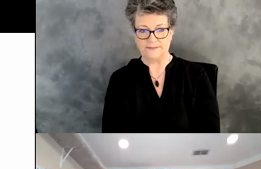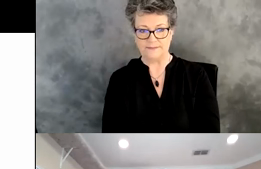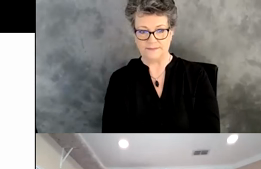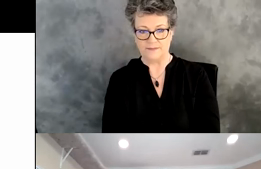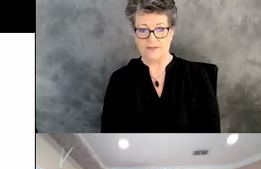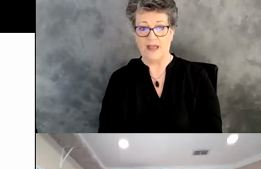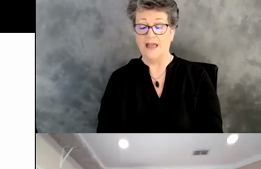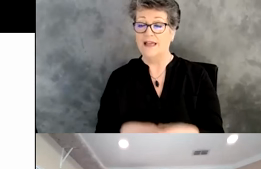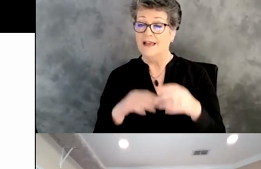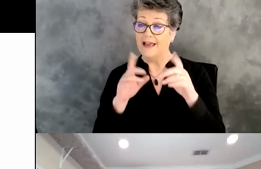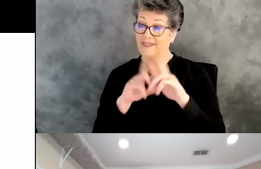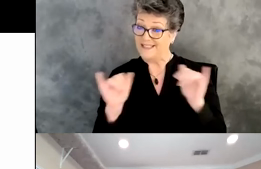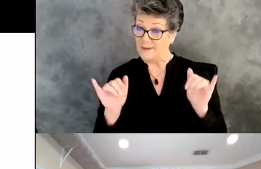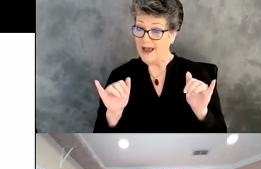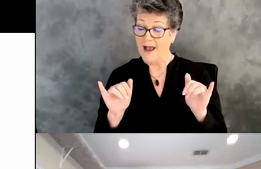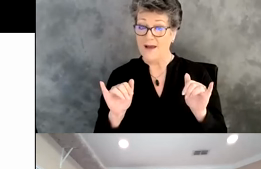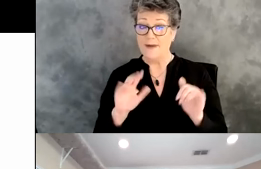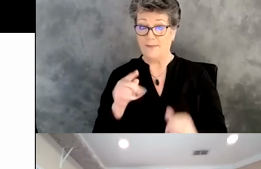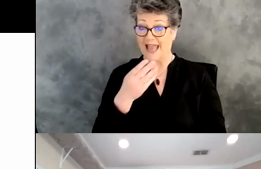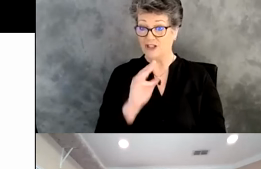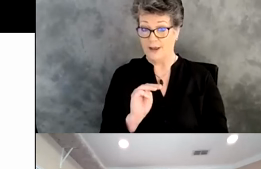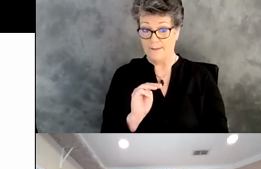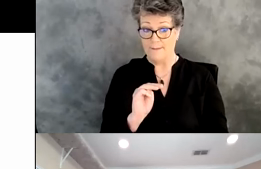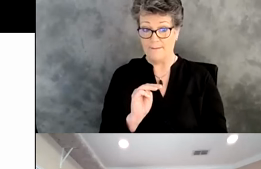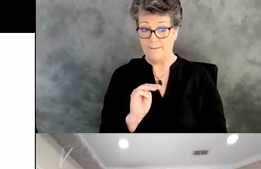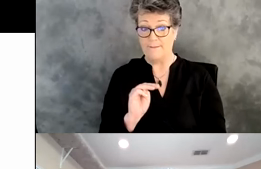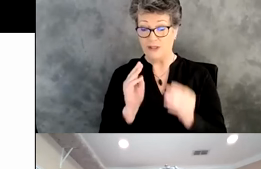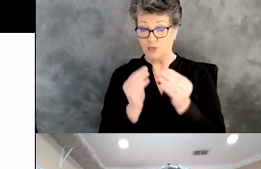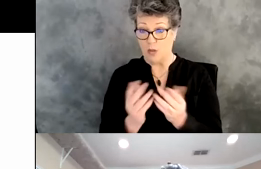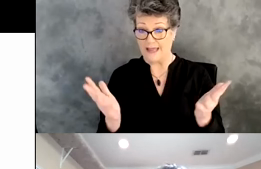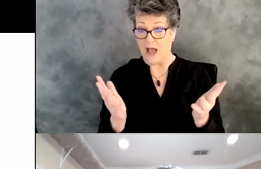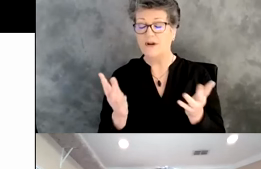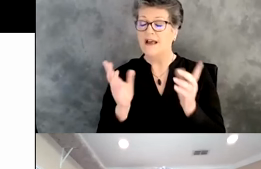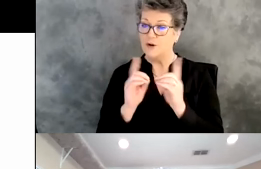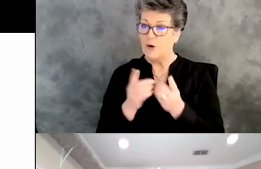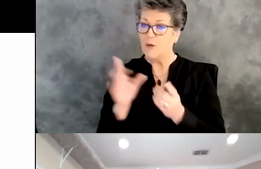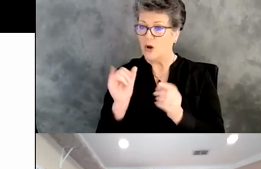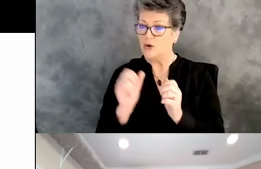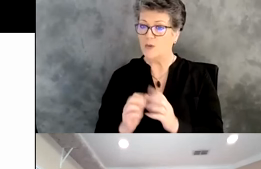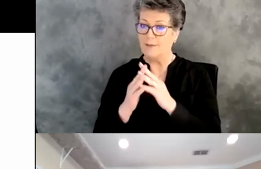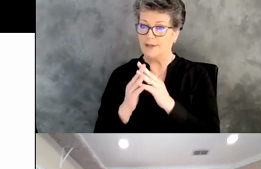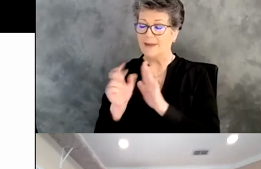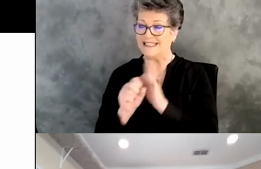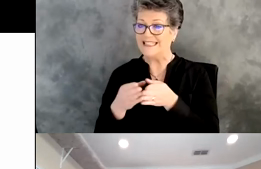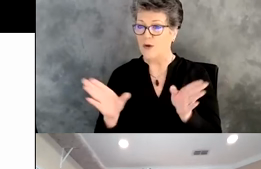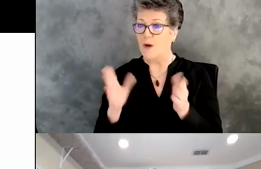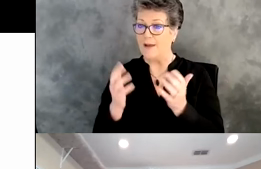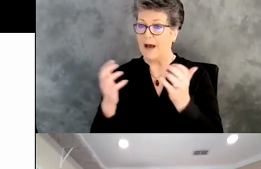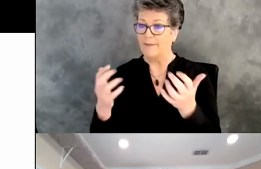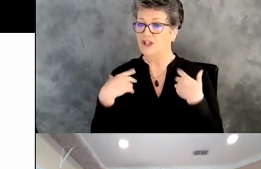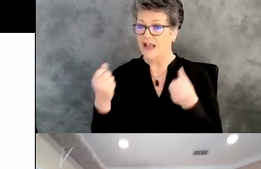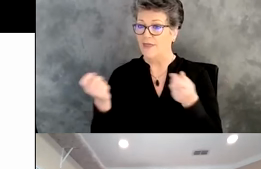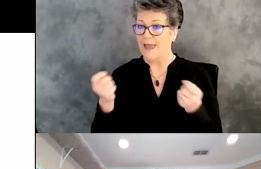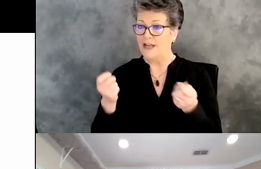So at the same time, the population health program is rolling out. The department is also implementing a statewide population health management